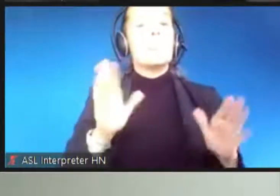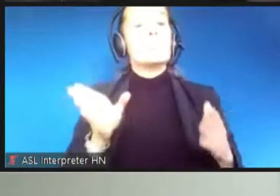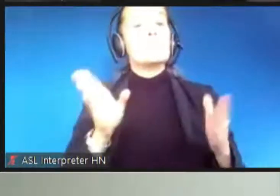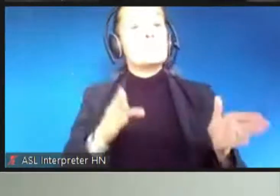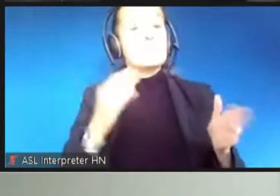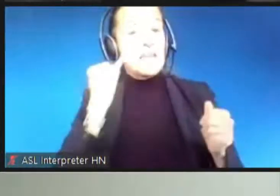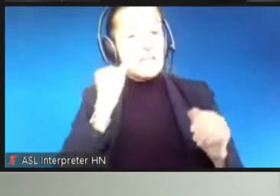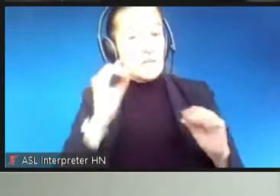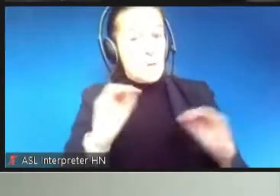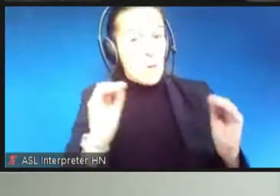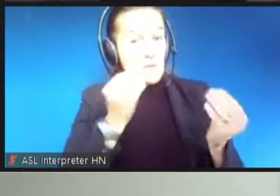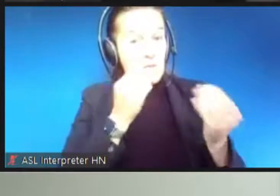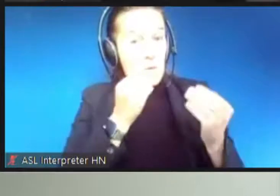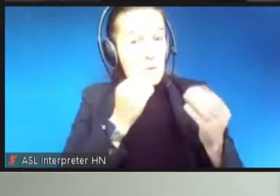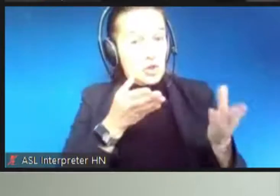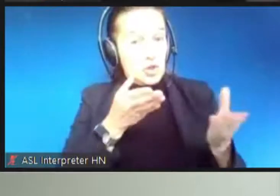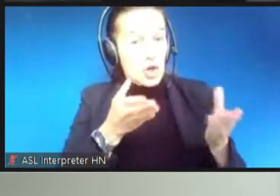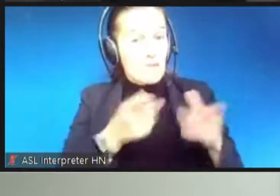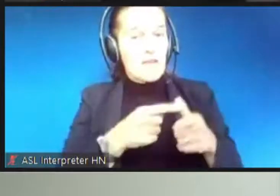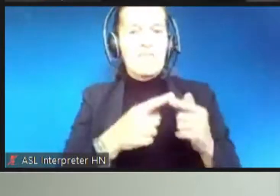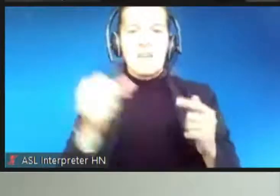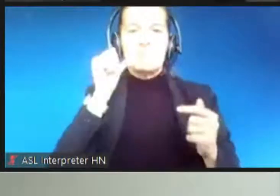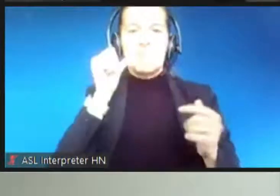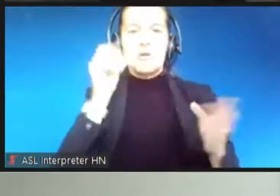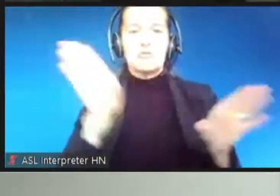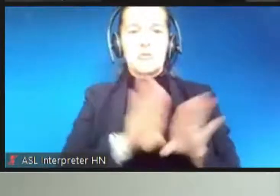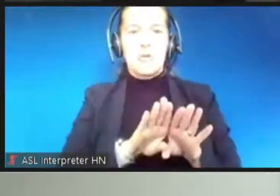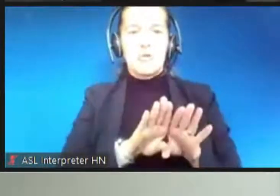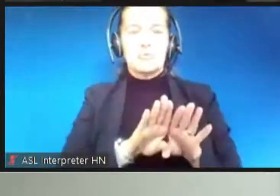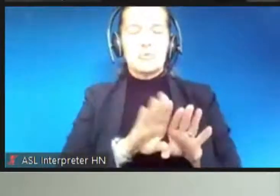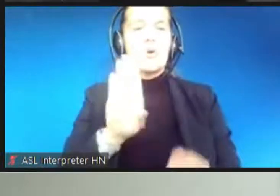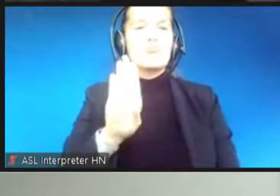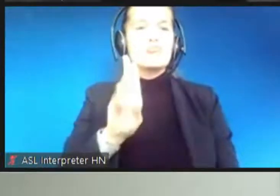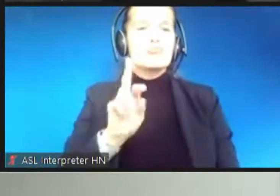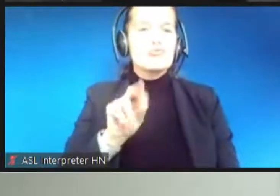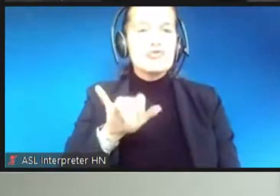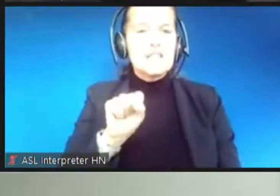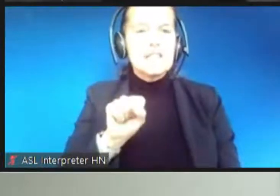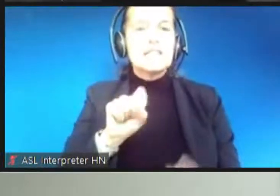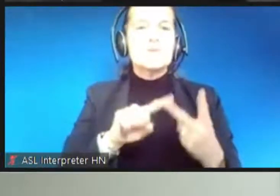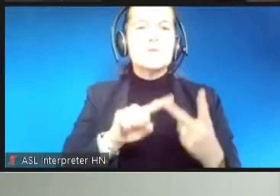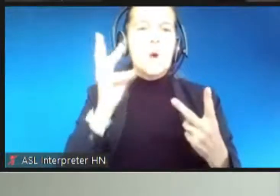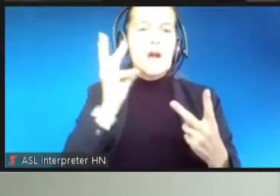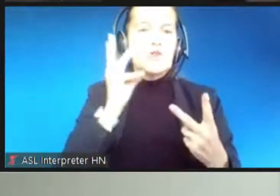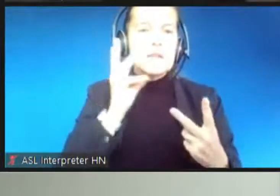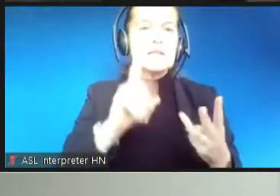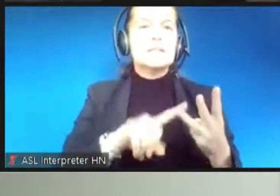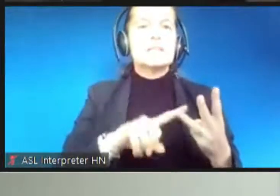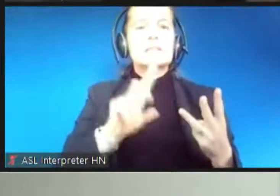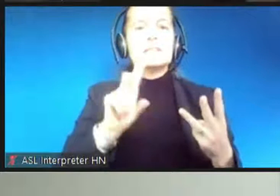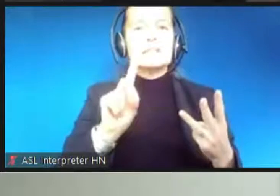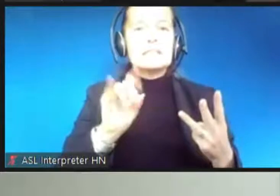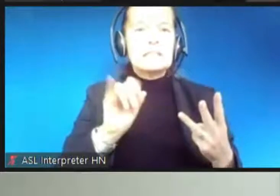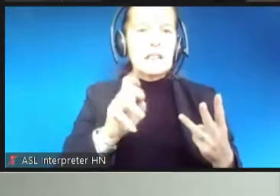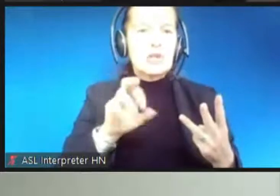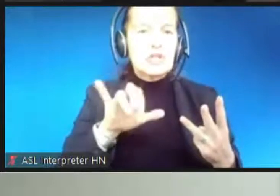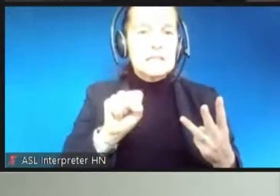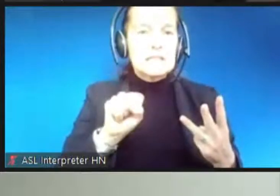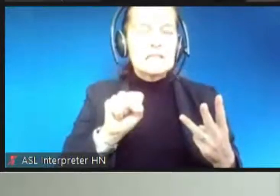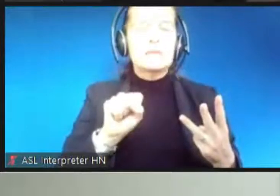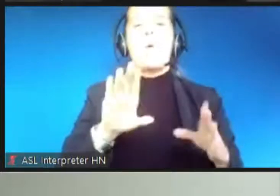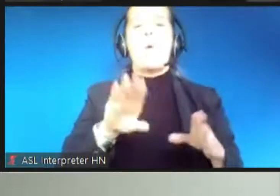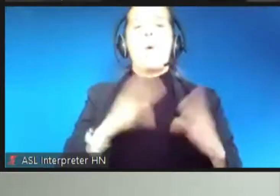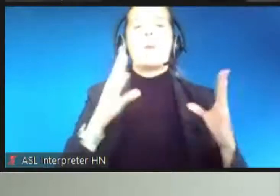the bars are closed. Breweries, wineries, and distilleries would be outdoors only with same